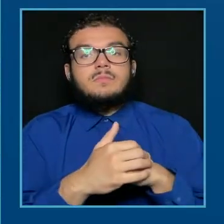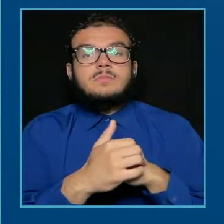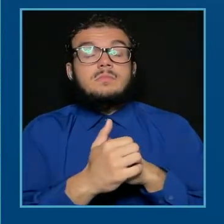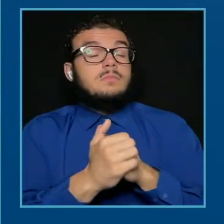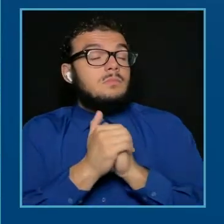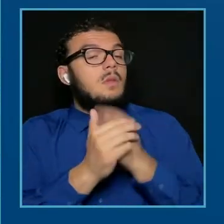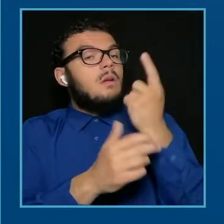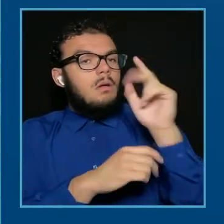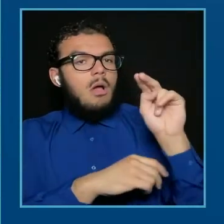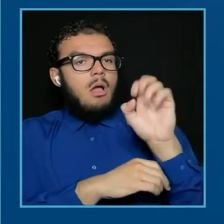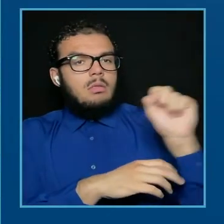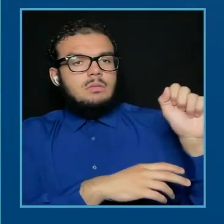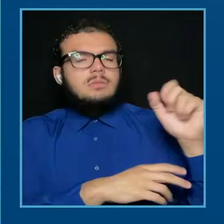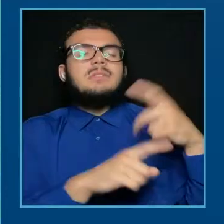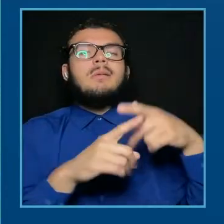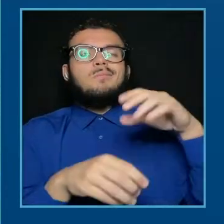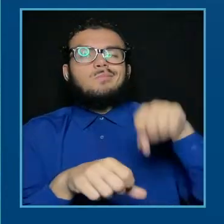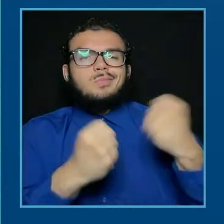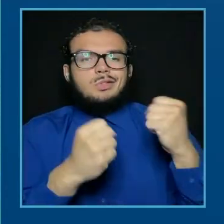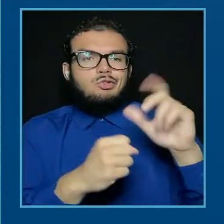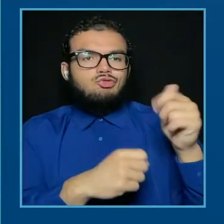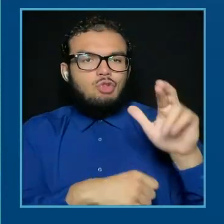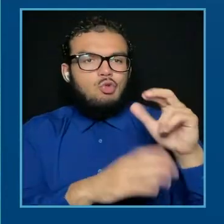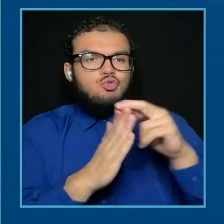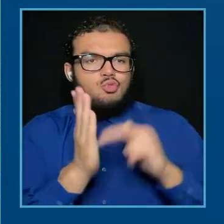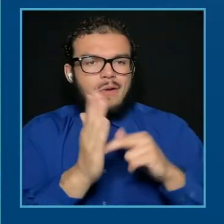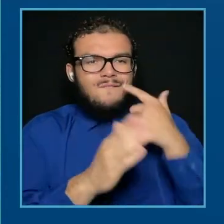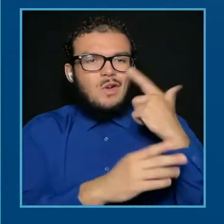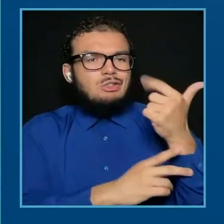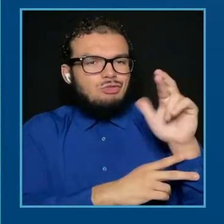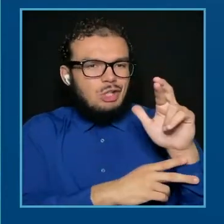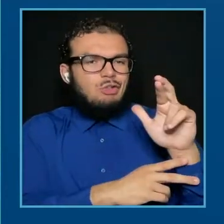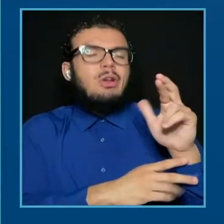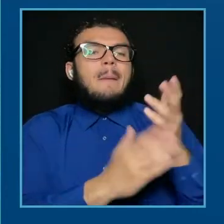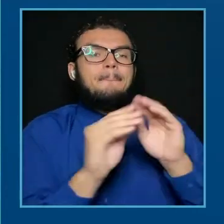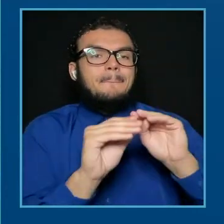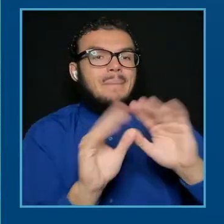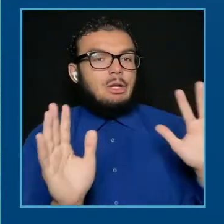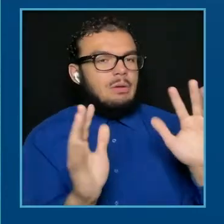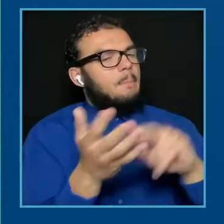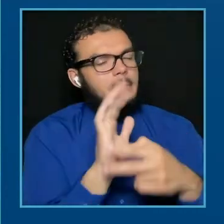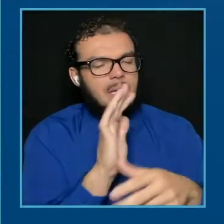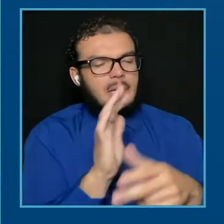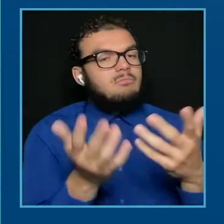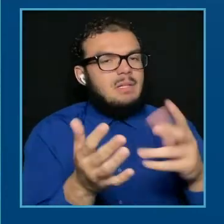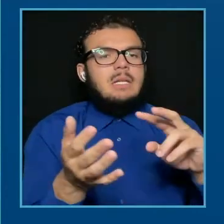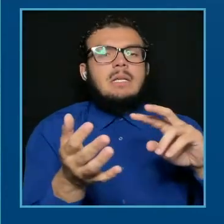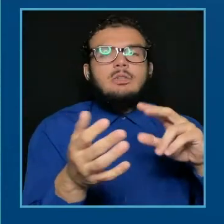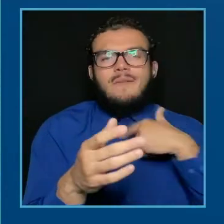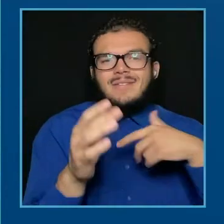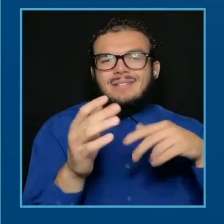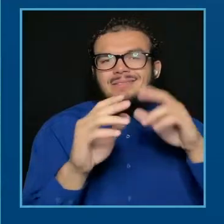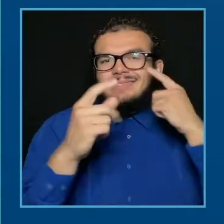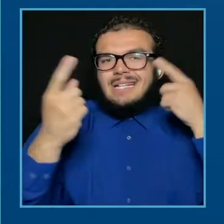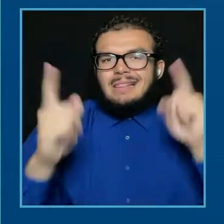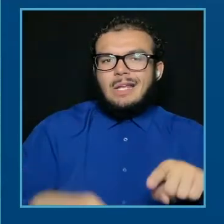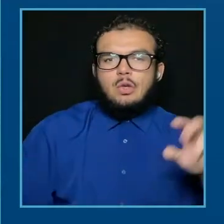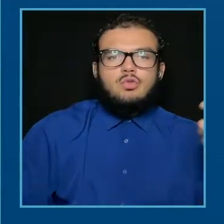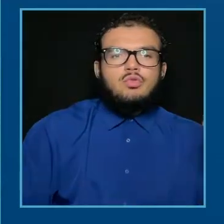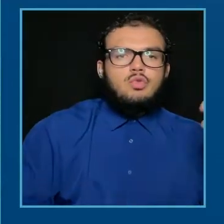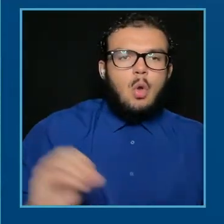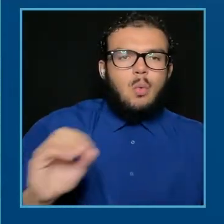violate the charter's rules on gender parity, in which case you declare no election and go on. So the chair certainly